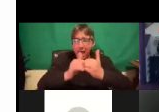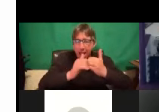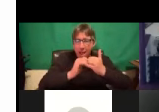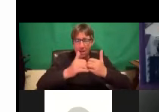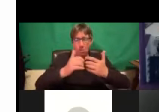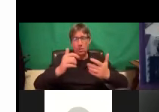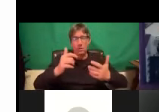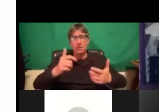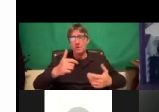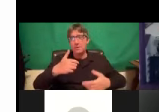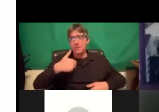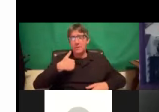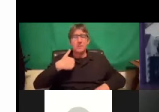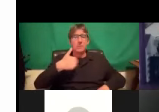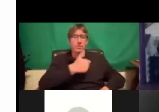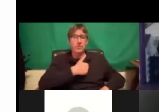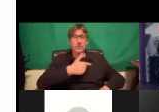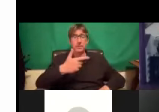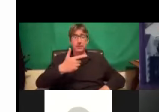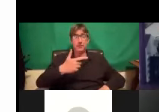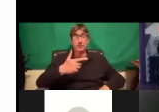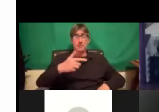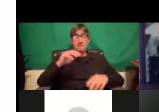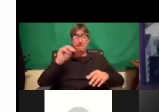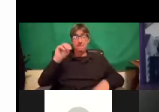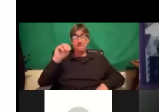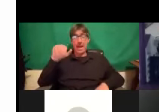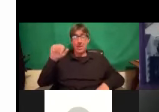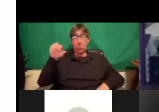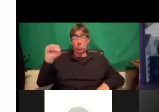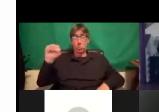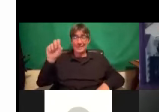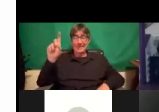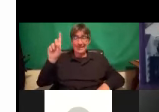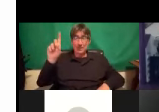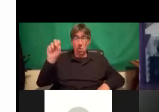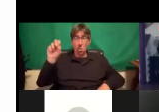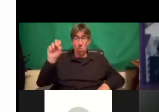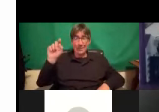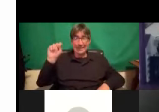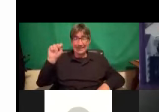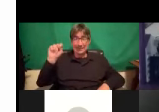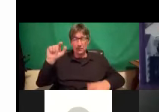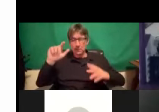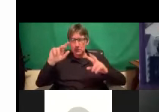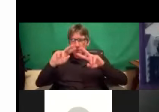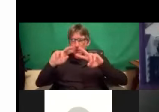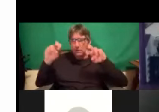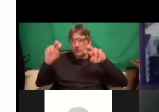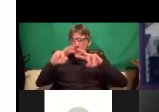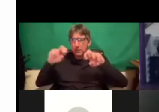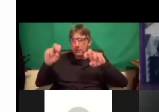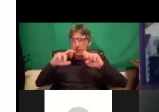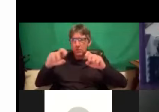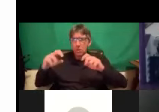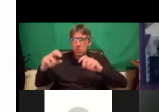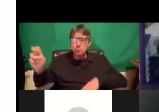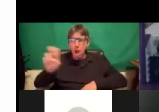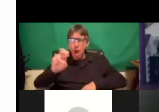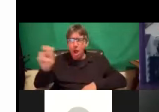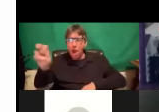Office of Transportation Planning on is putting together a variety of scenarios about how ridership might come back over the next year. And